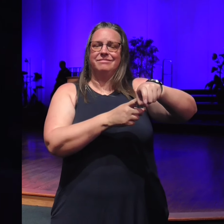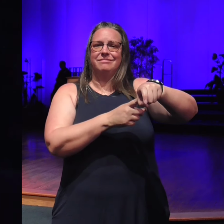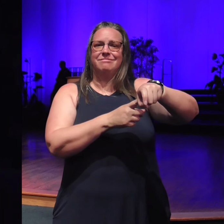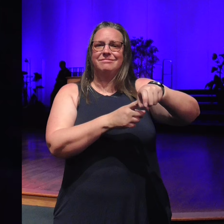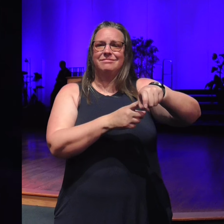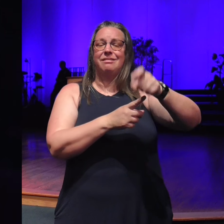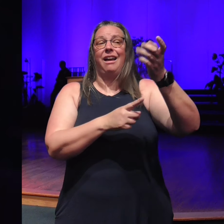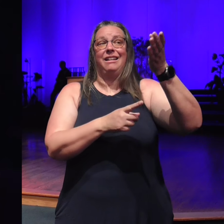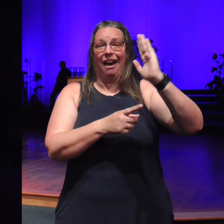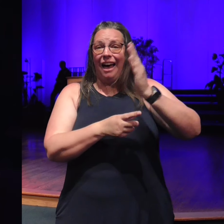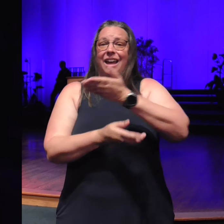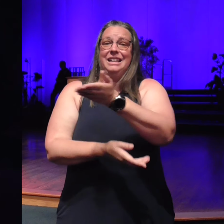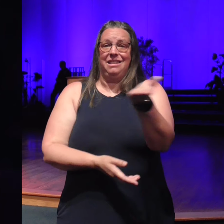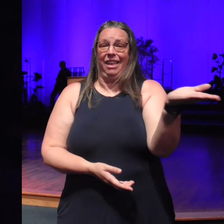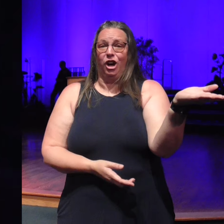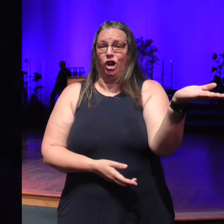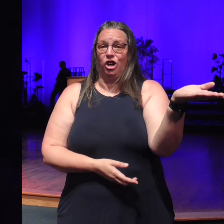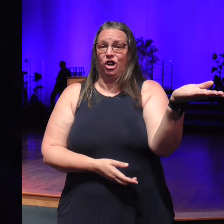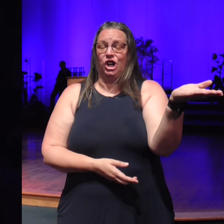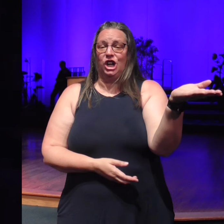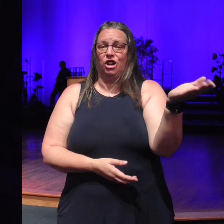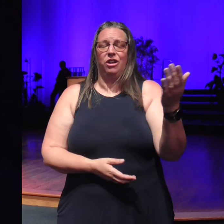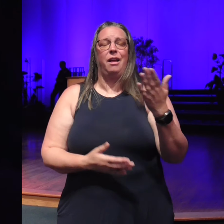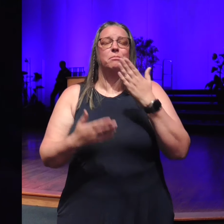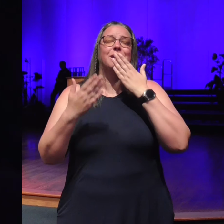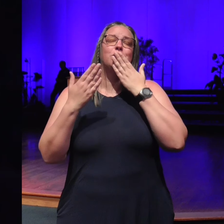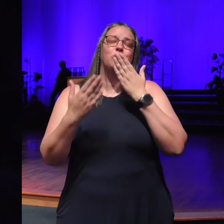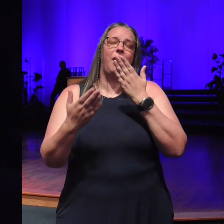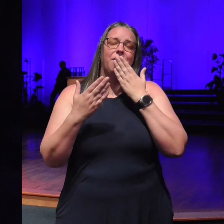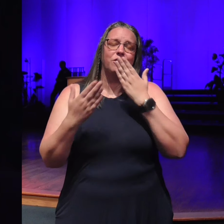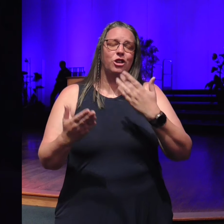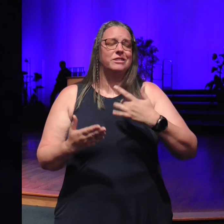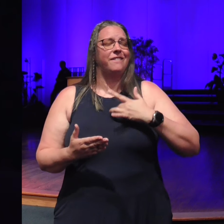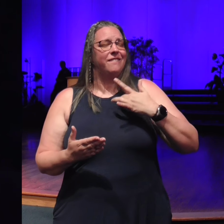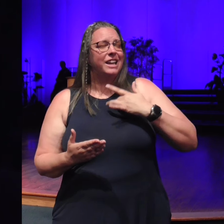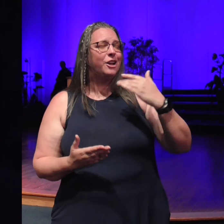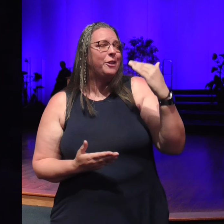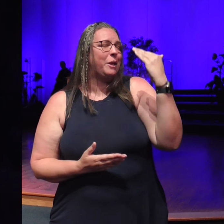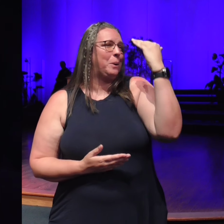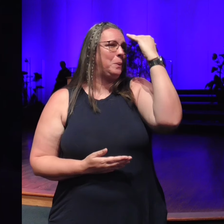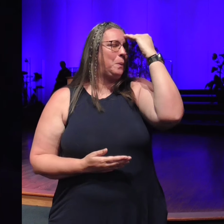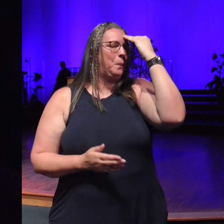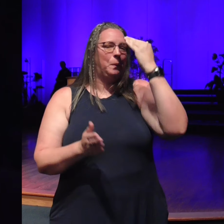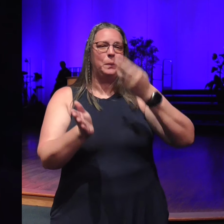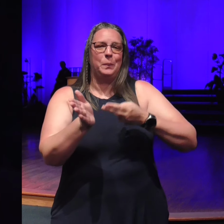so grateful to feel and to know that truth.